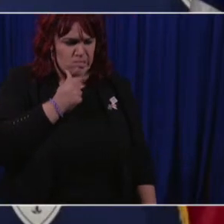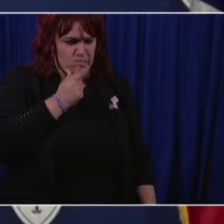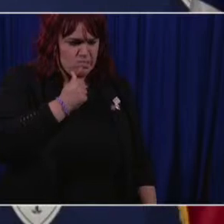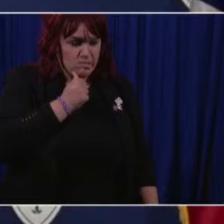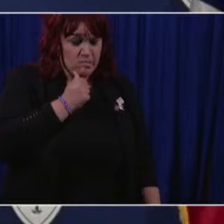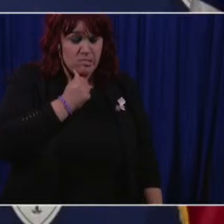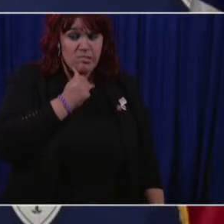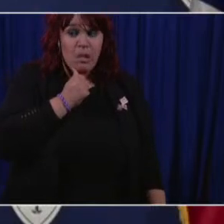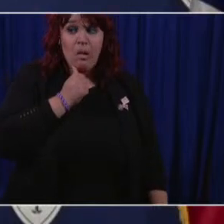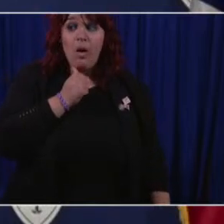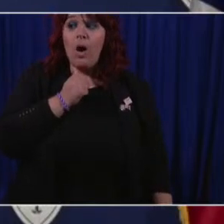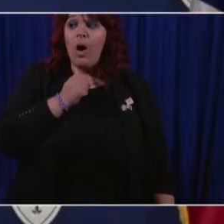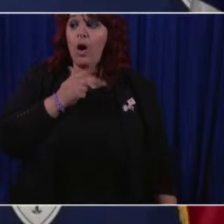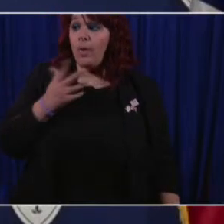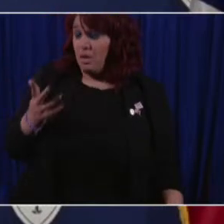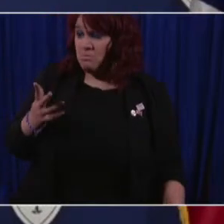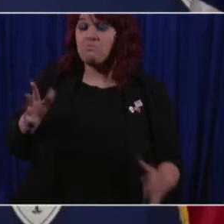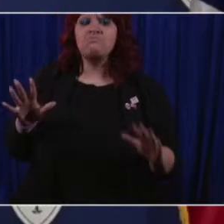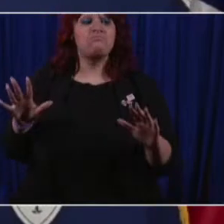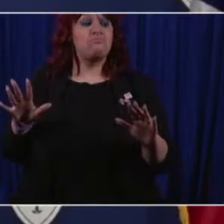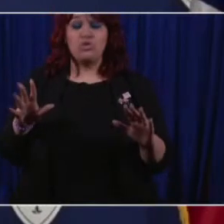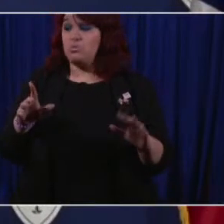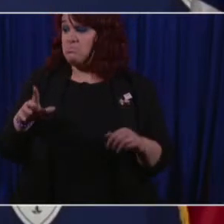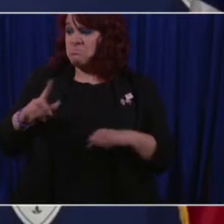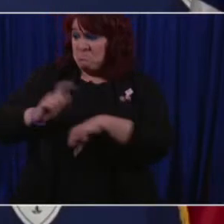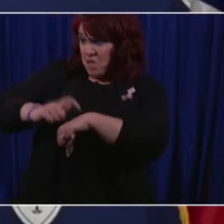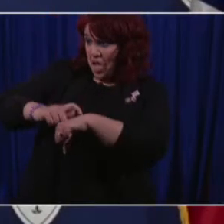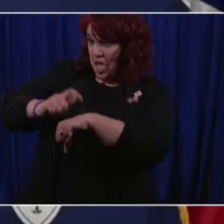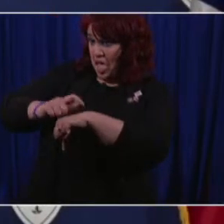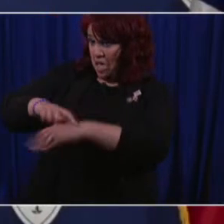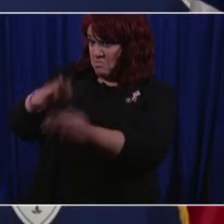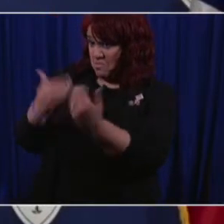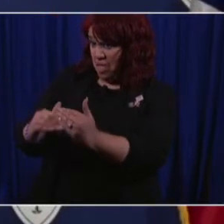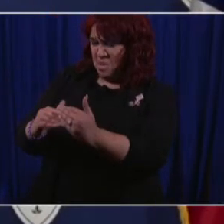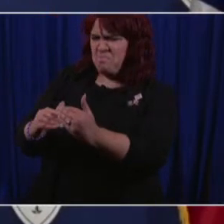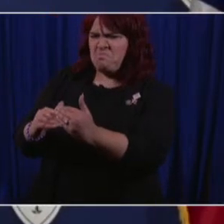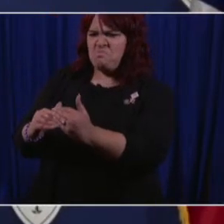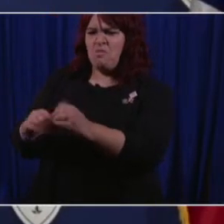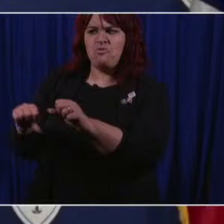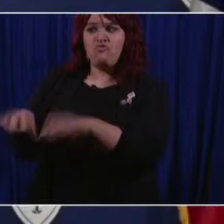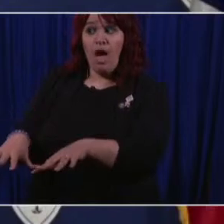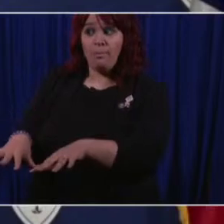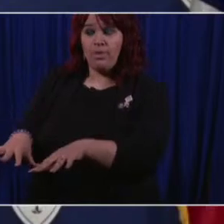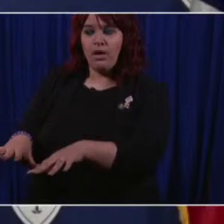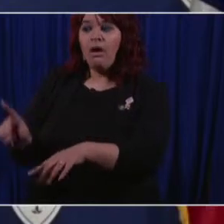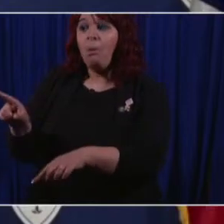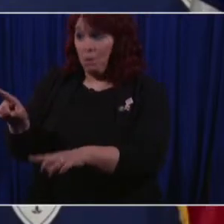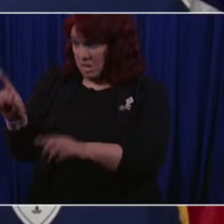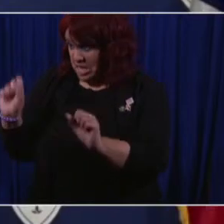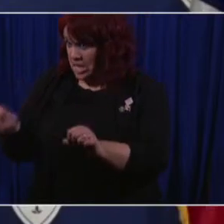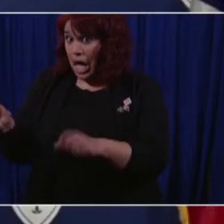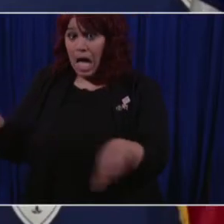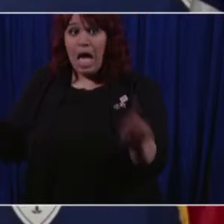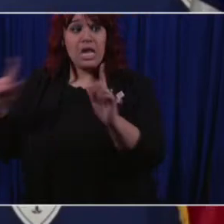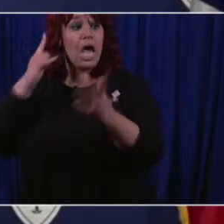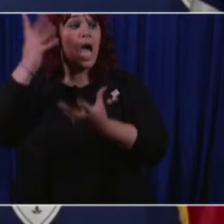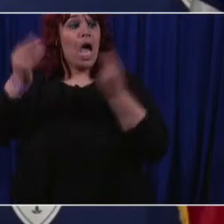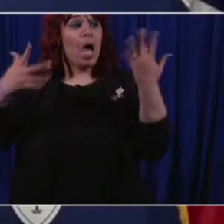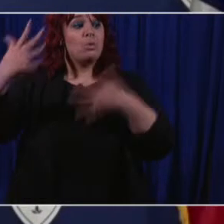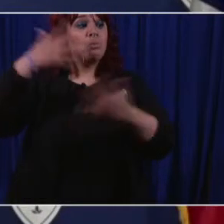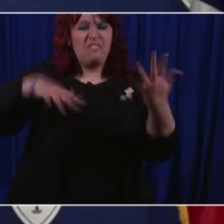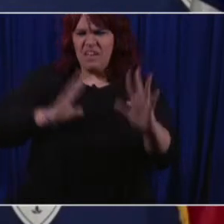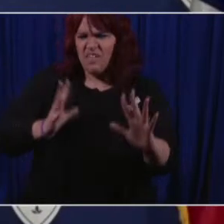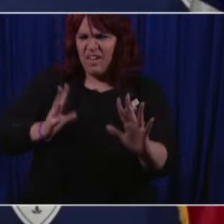You just got to be careful and wear a mask. And if you do that, and at the same time, now that we have the vaccine, the power